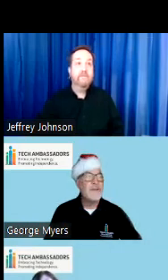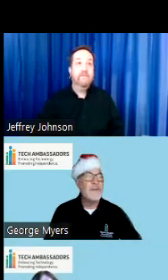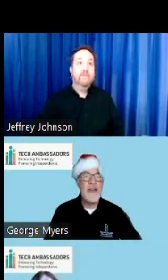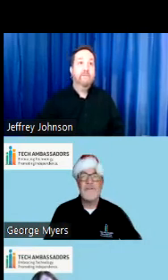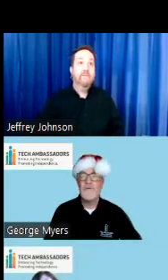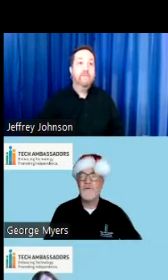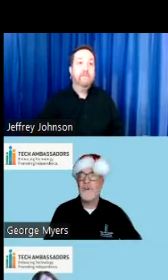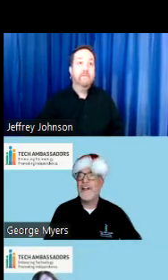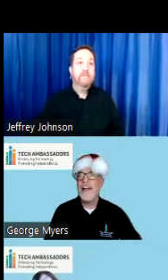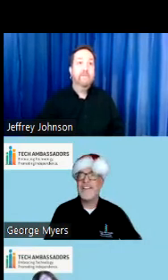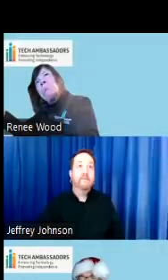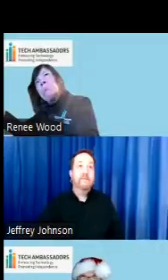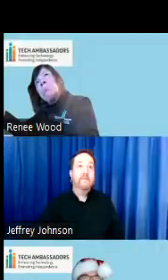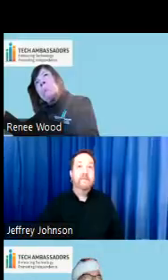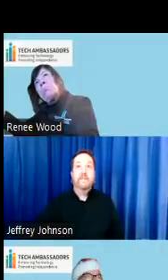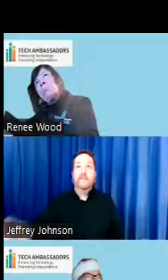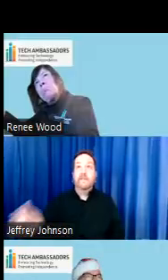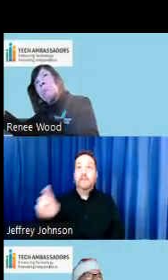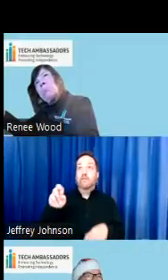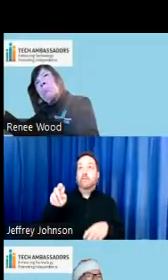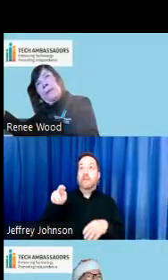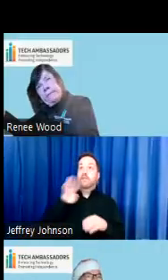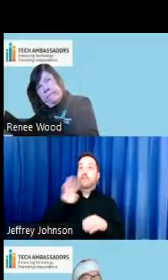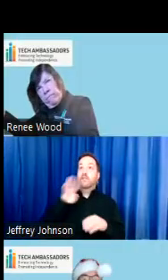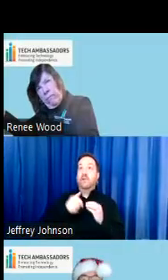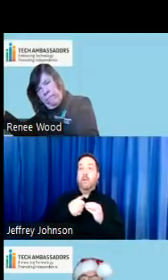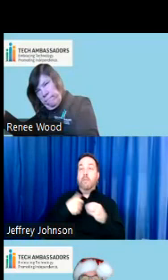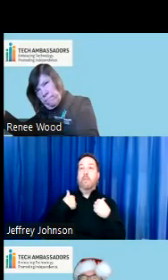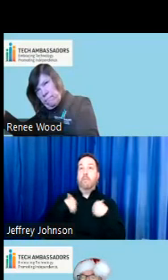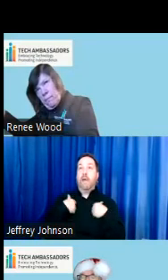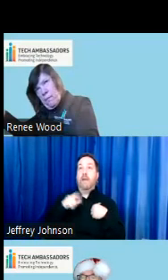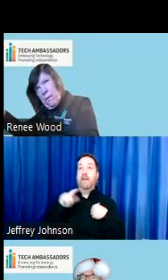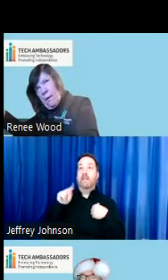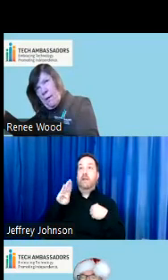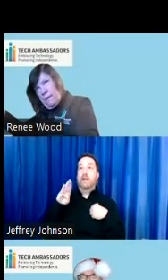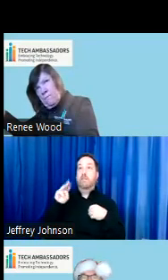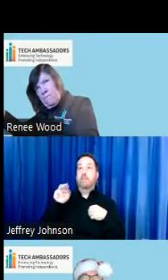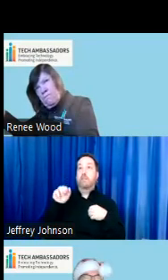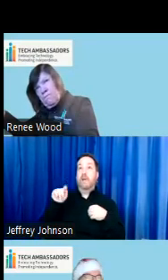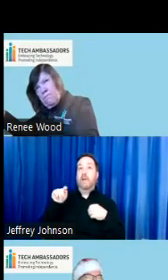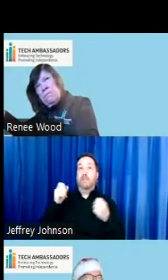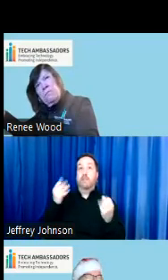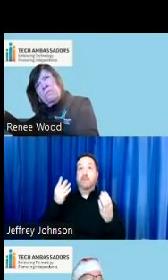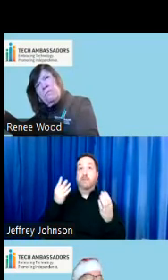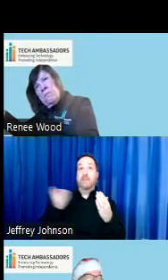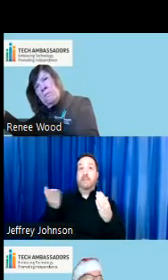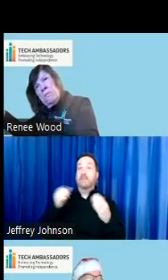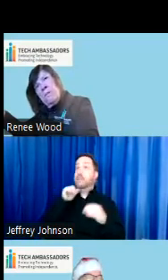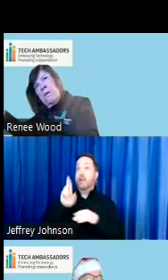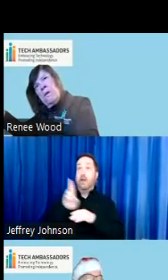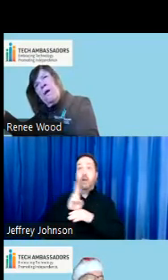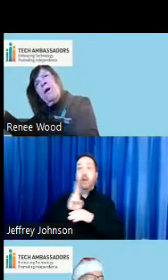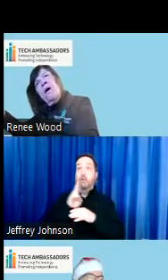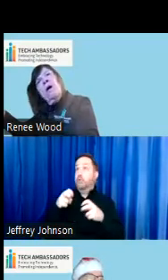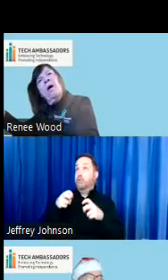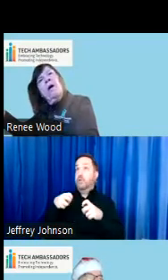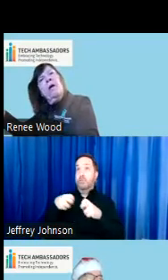Again, we've had a lot of these items that don't use any electricity or battery,